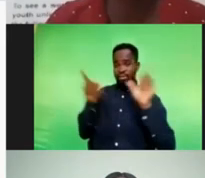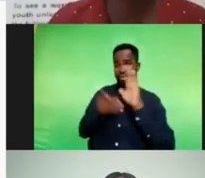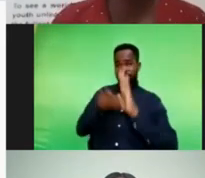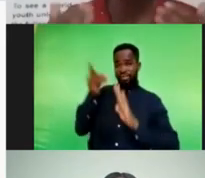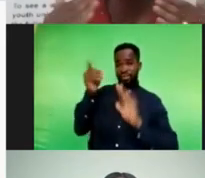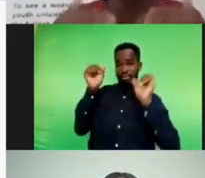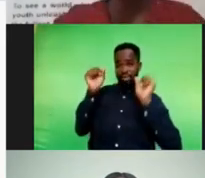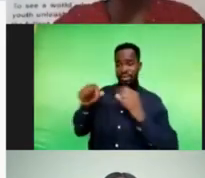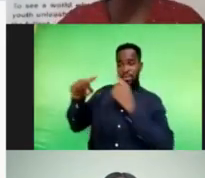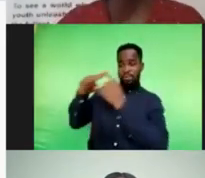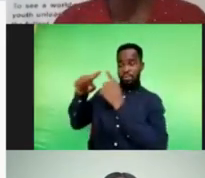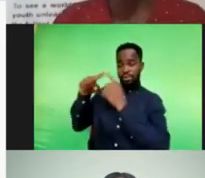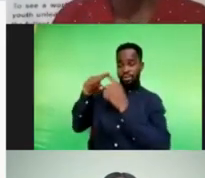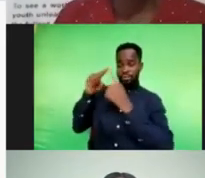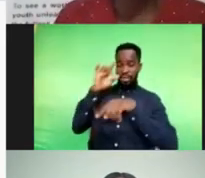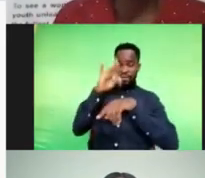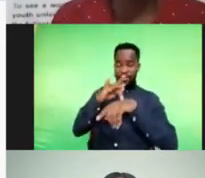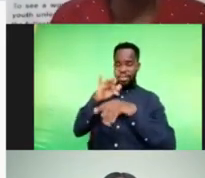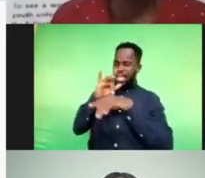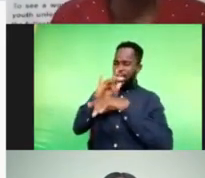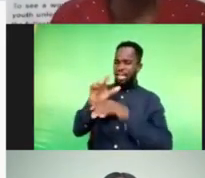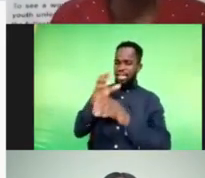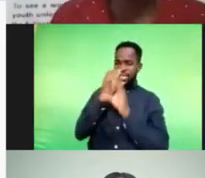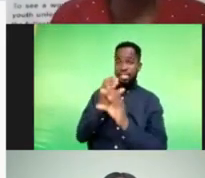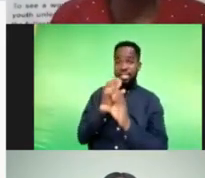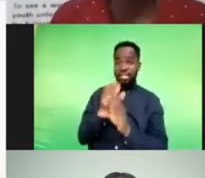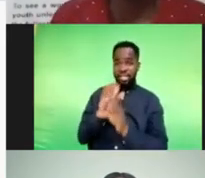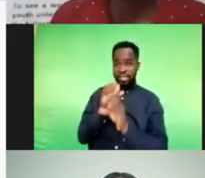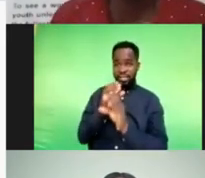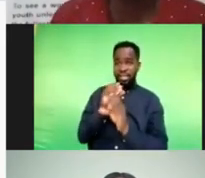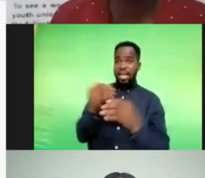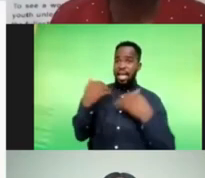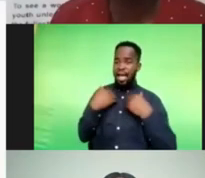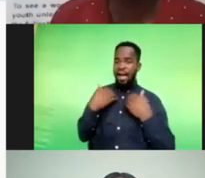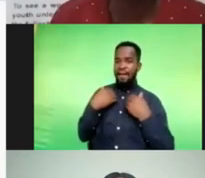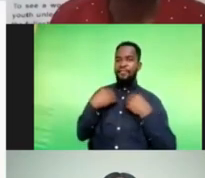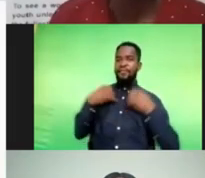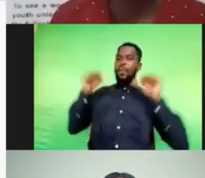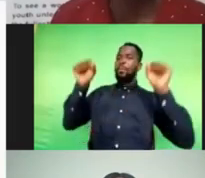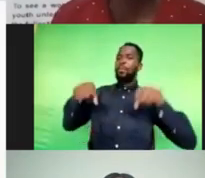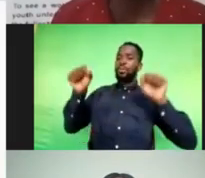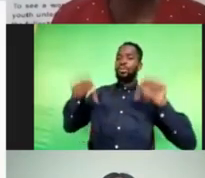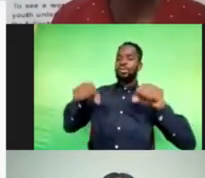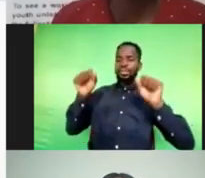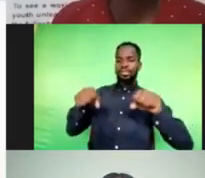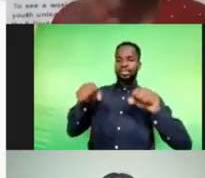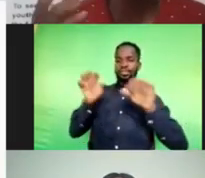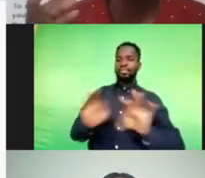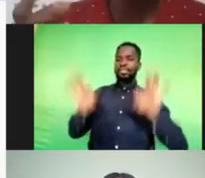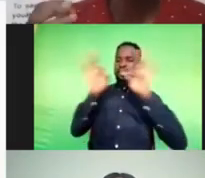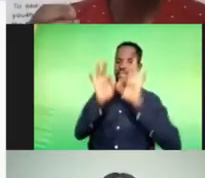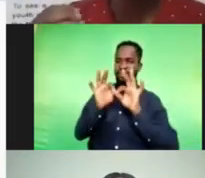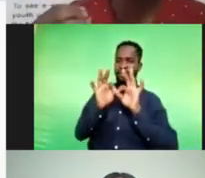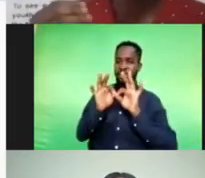positively affected by early treatment has tremendous potential significance, because the emergence of